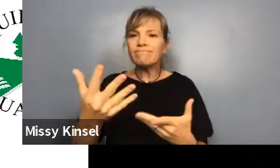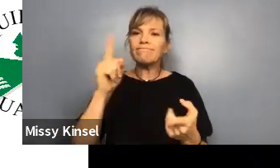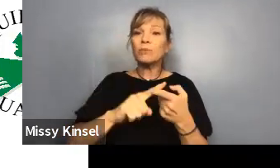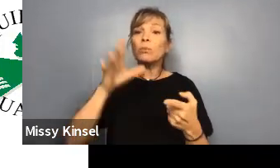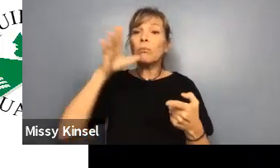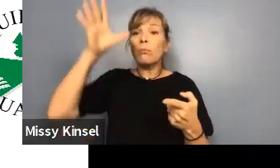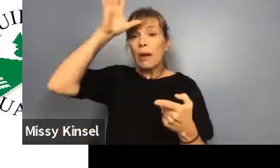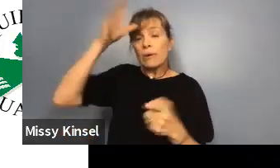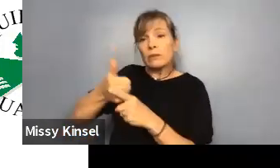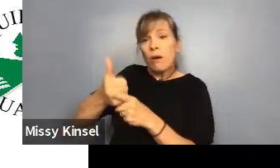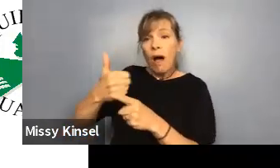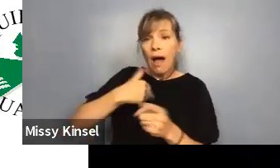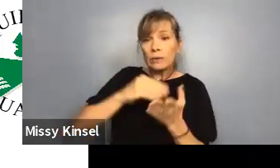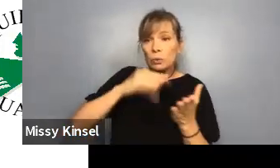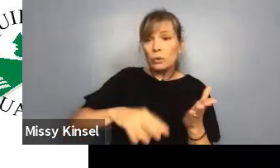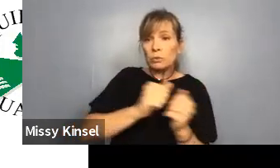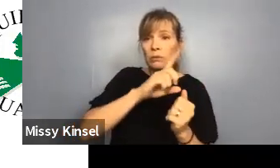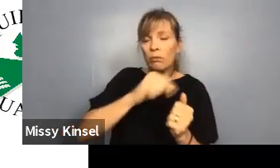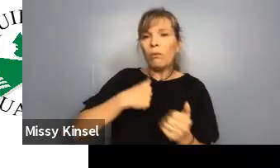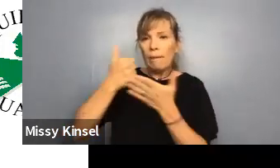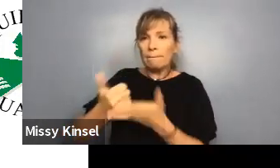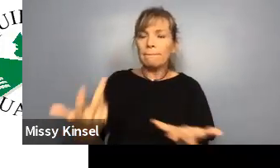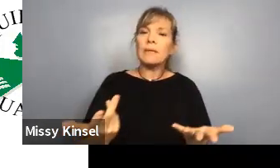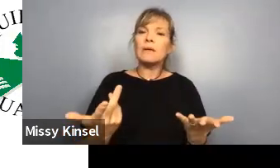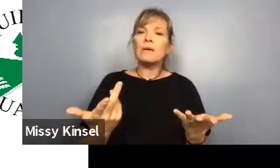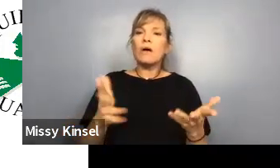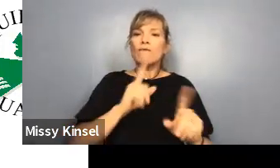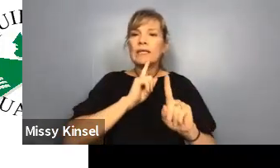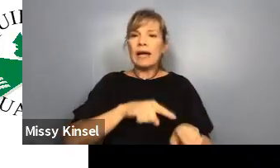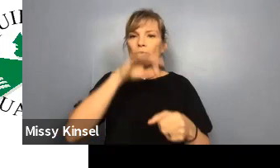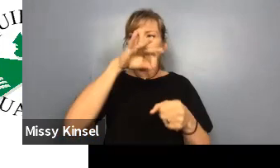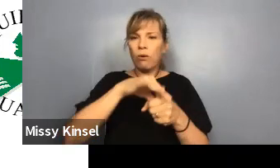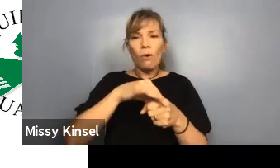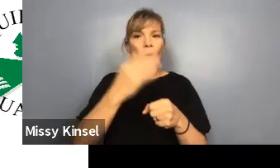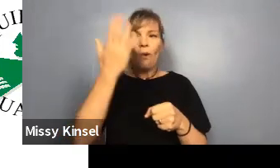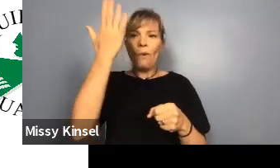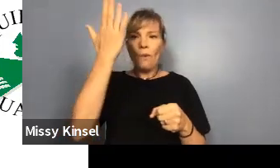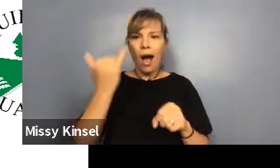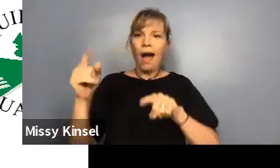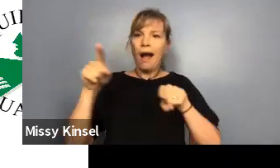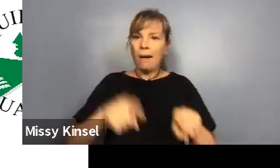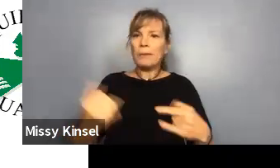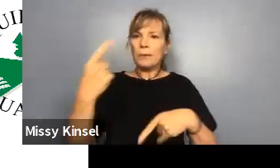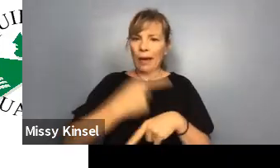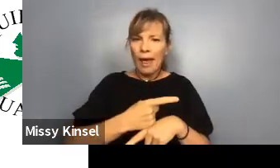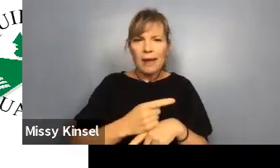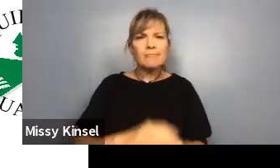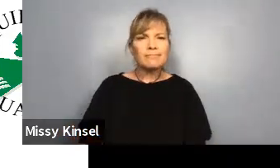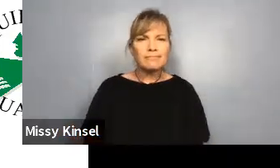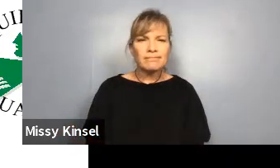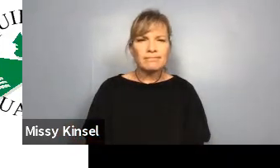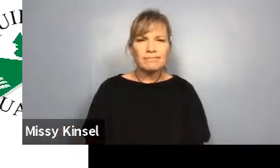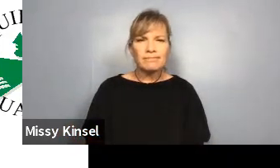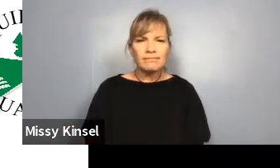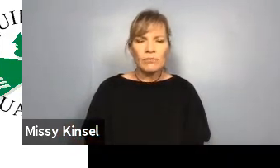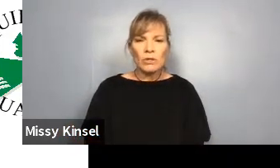of students with disabilities. So you've answered this poll, the main reason you're attending here today. And